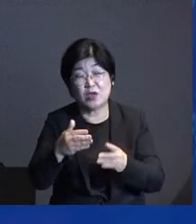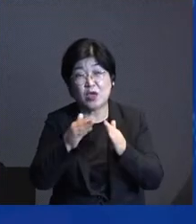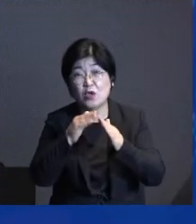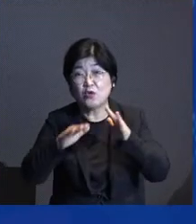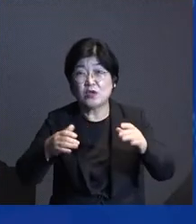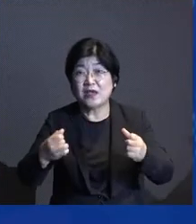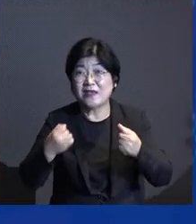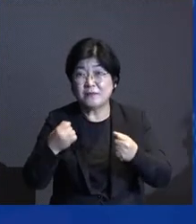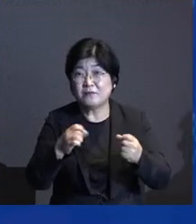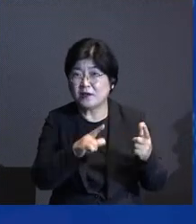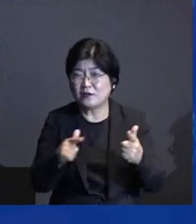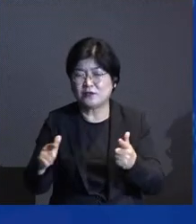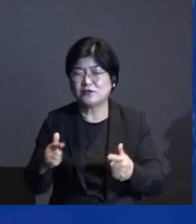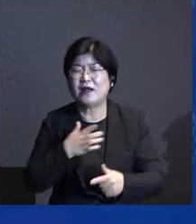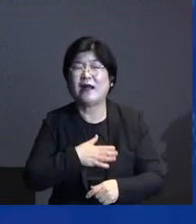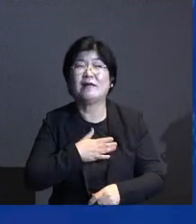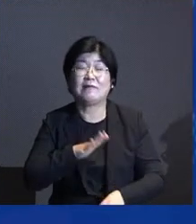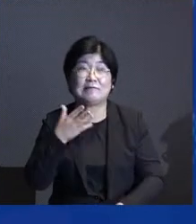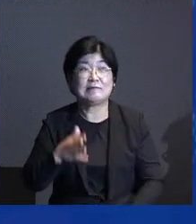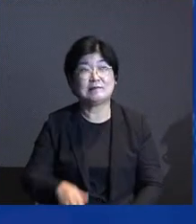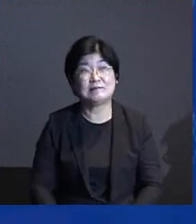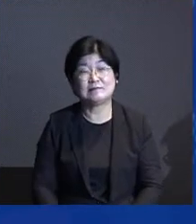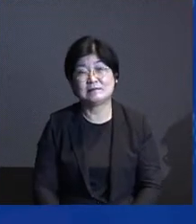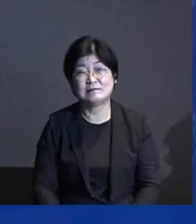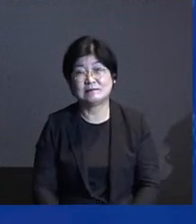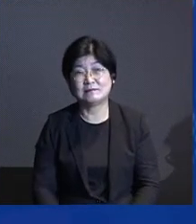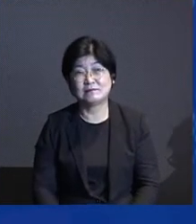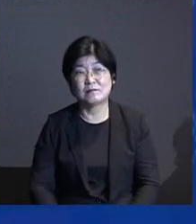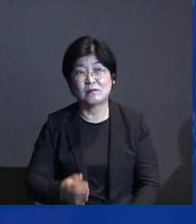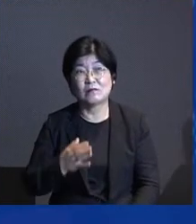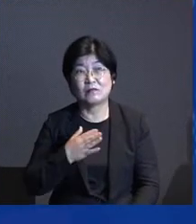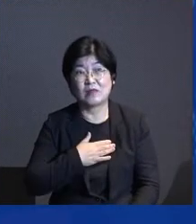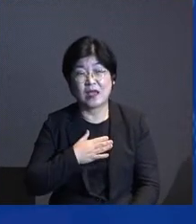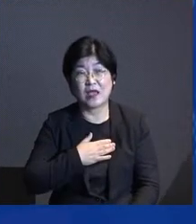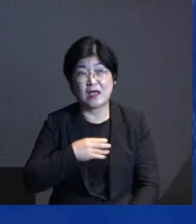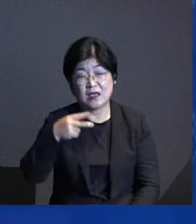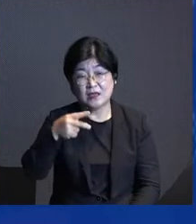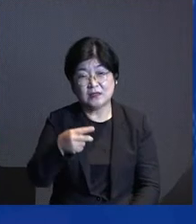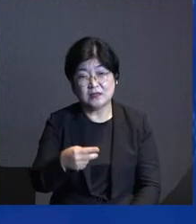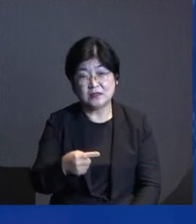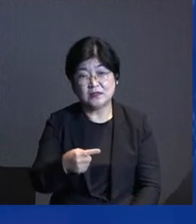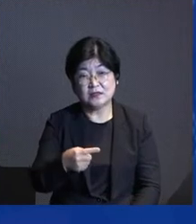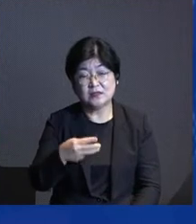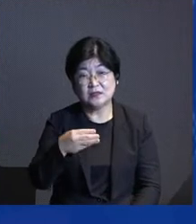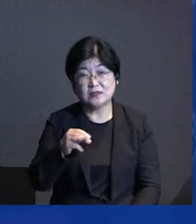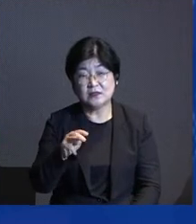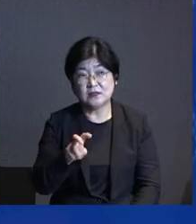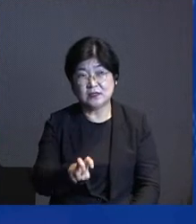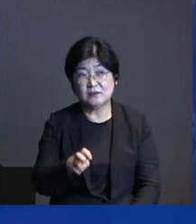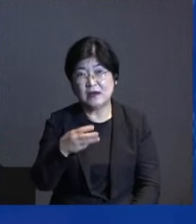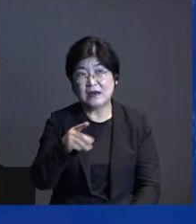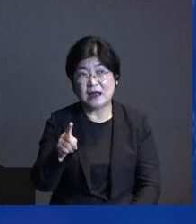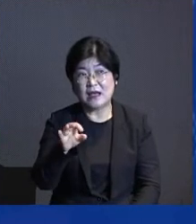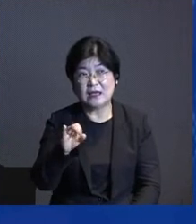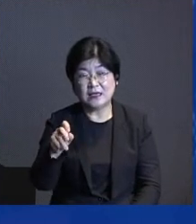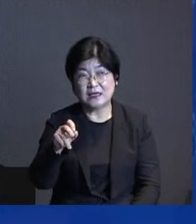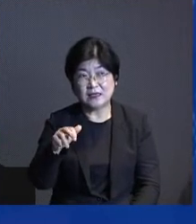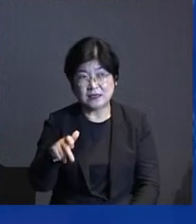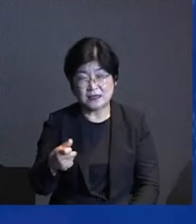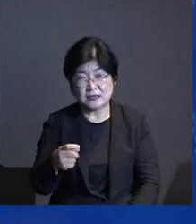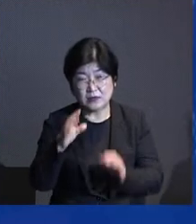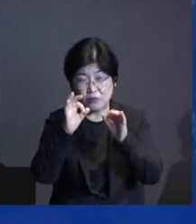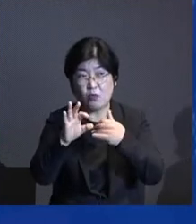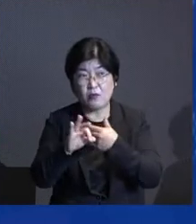people is key. As stated in the Dreamlike Neighborhood Handbook, we need neighborhoods that don't marginalize the